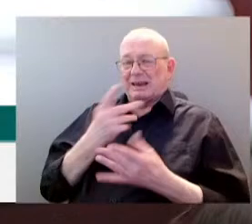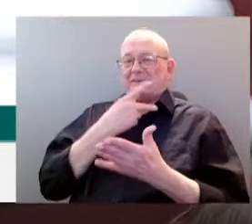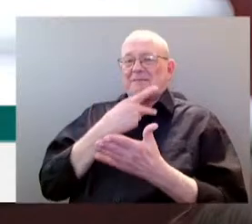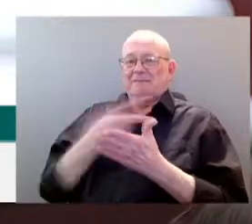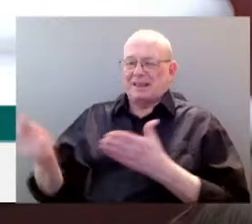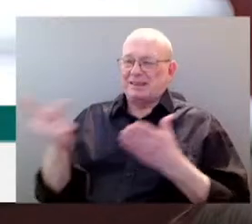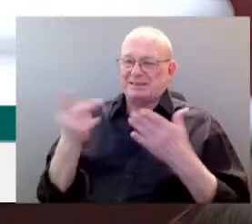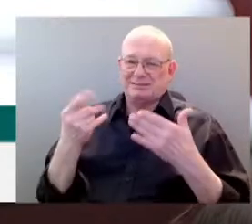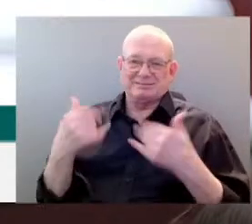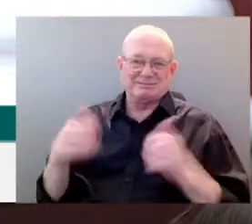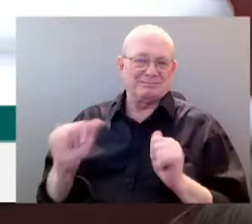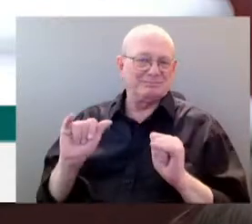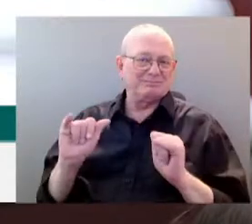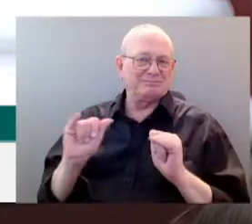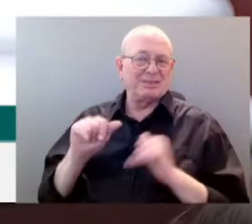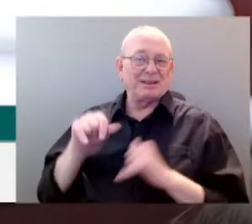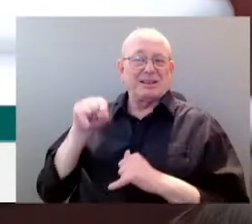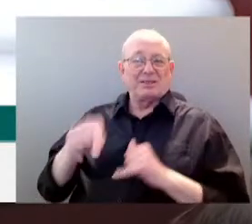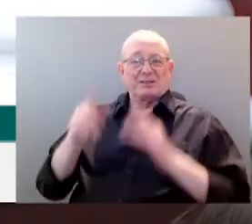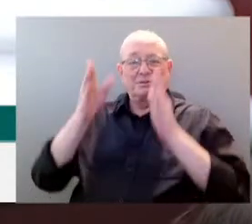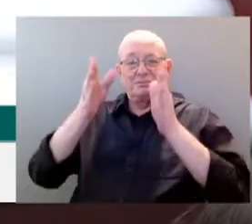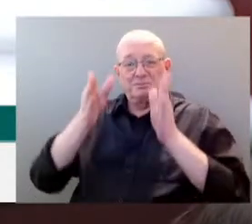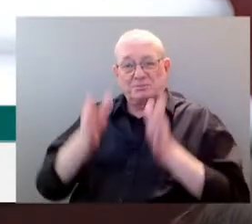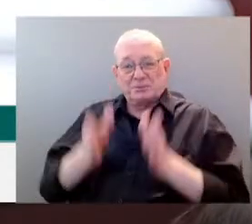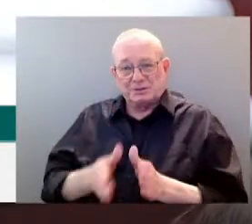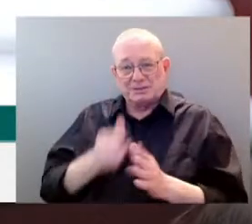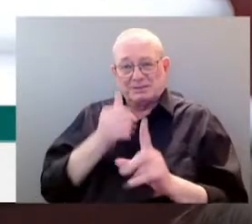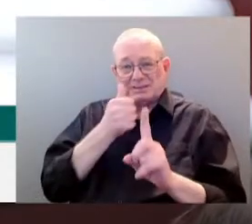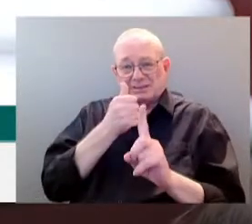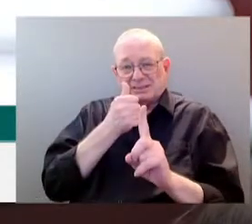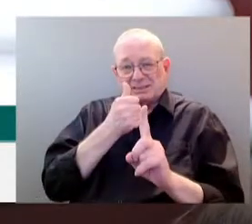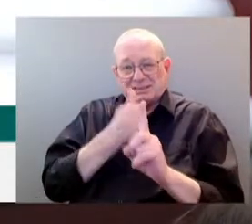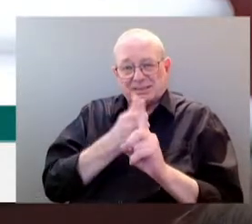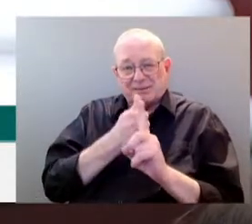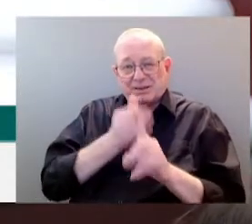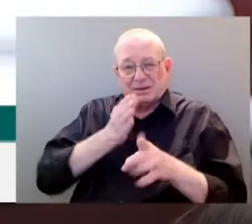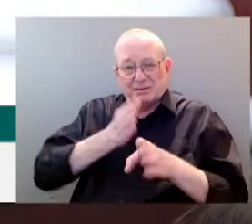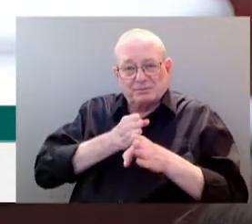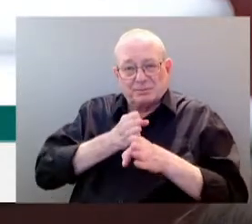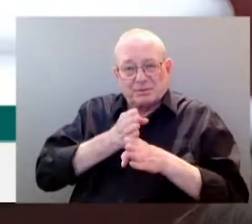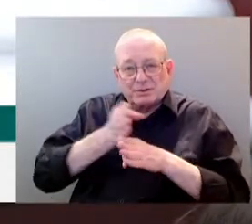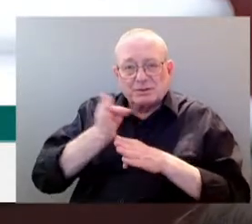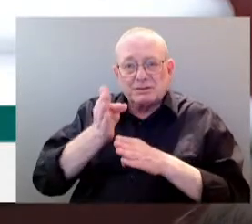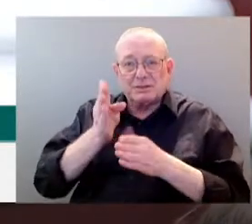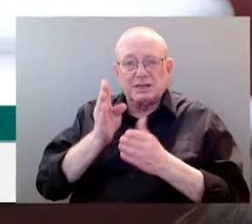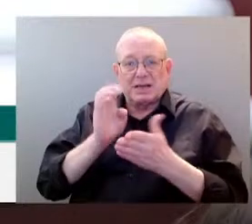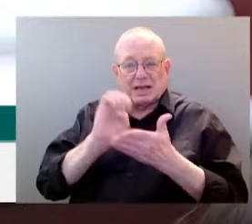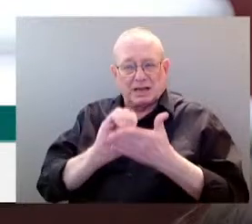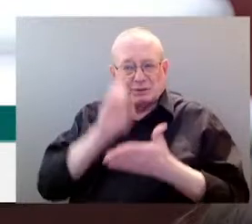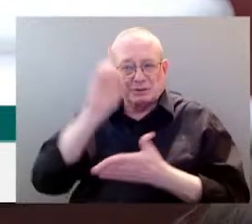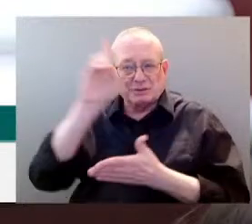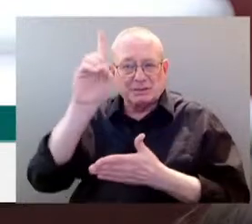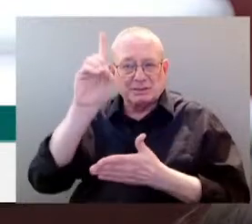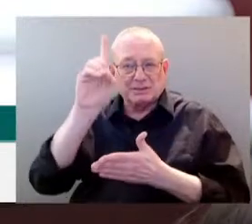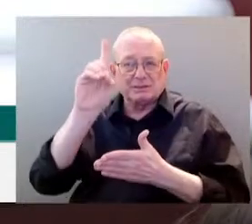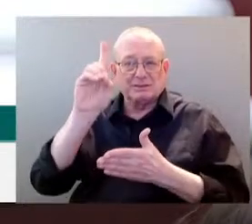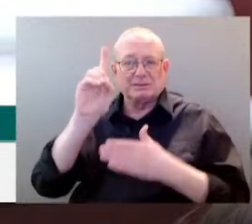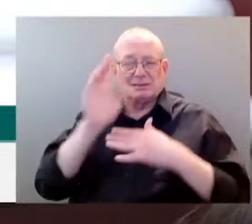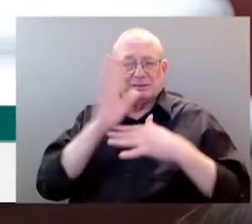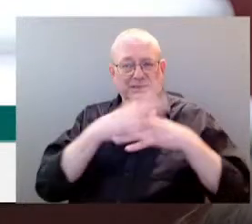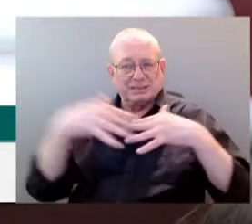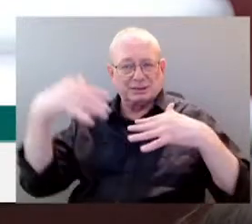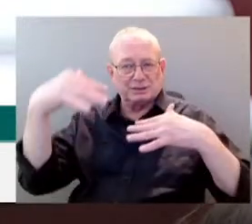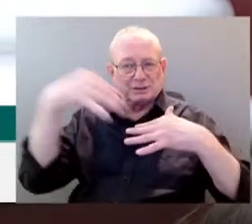is an indigenous scholar and is another voice drawing attention to the fact that this curriculum fails to